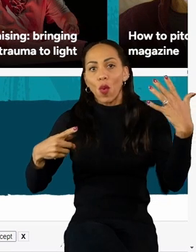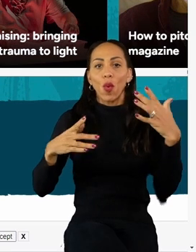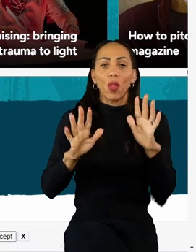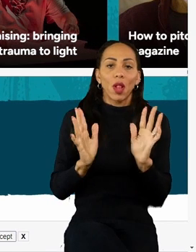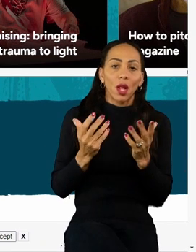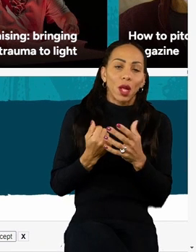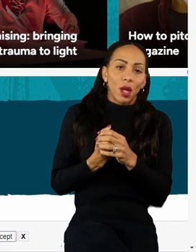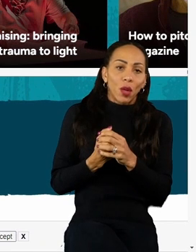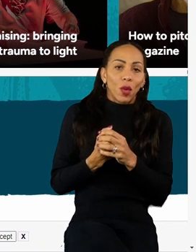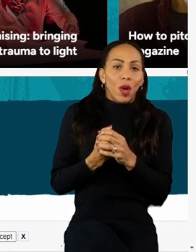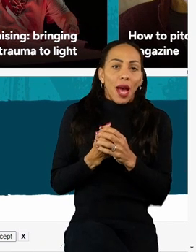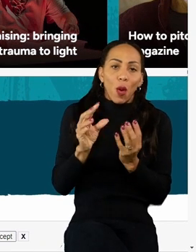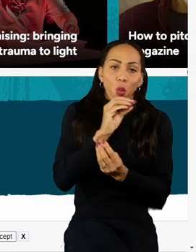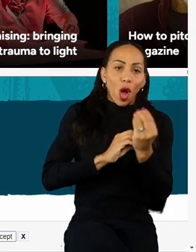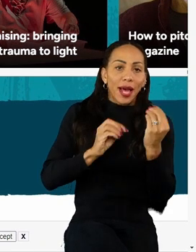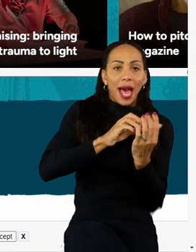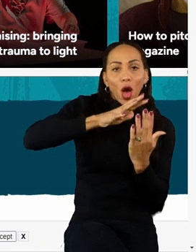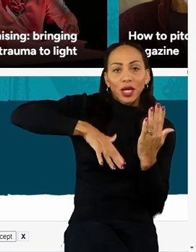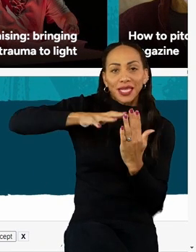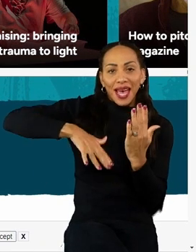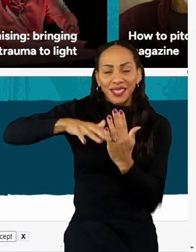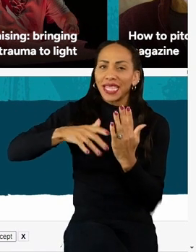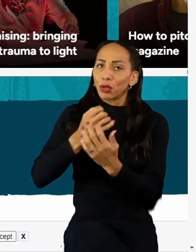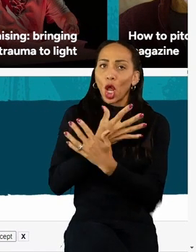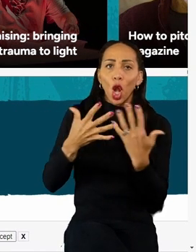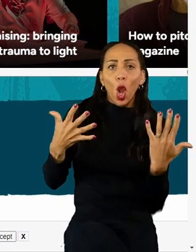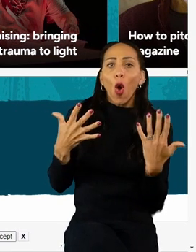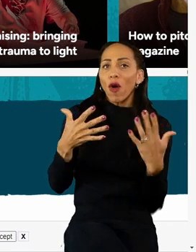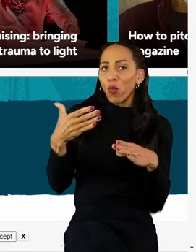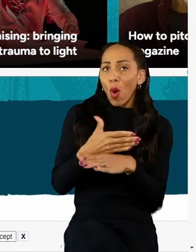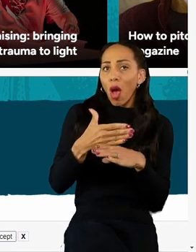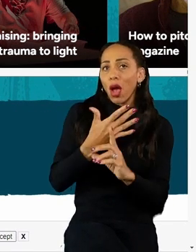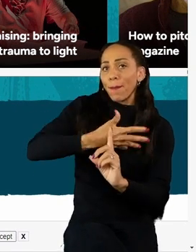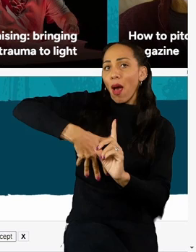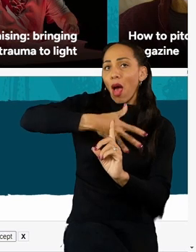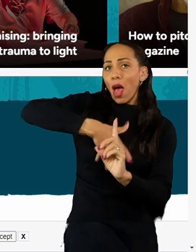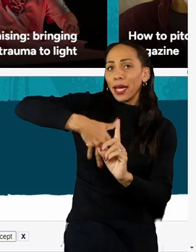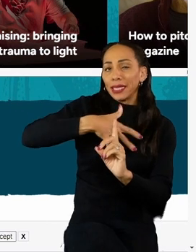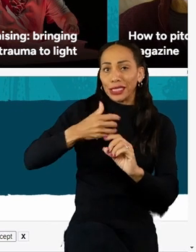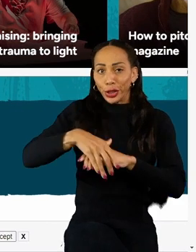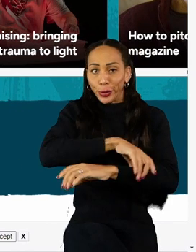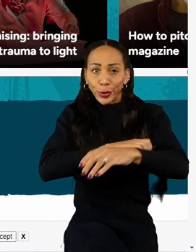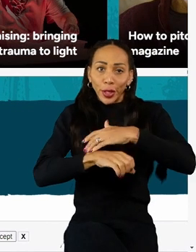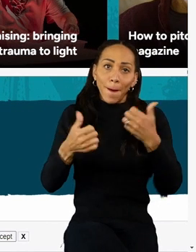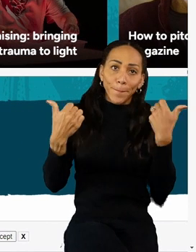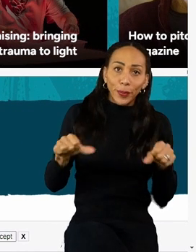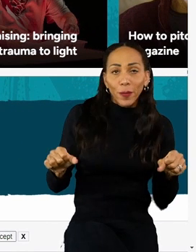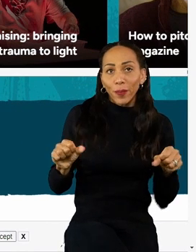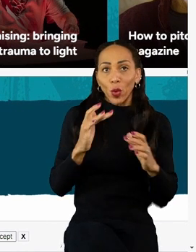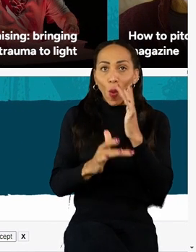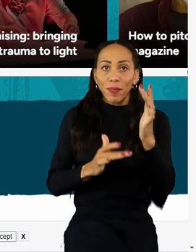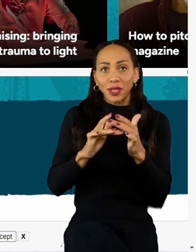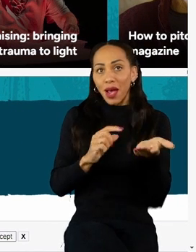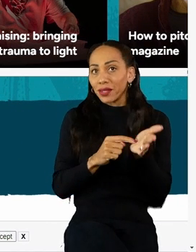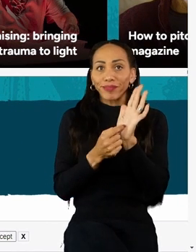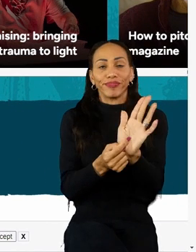we had to retag them all and rework out our taxonomy. So there's an awful lot of work behind the scenes to get to